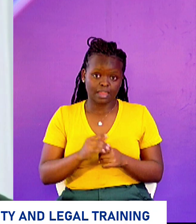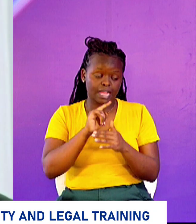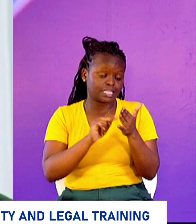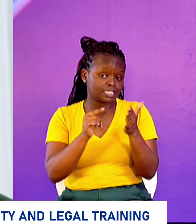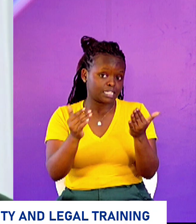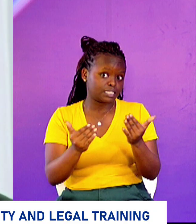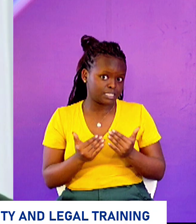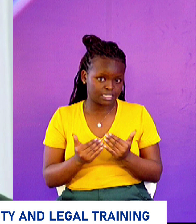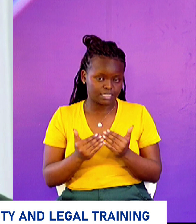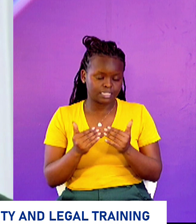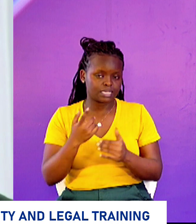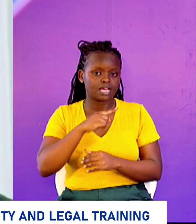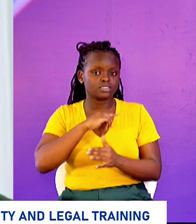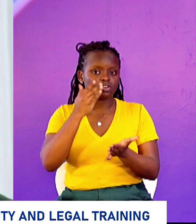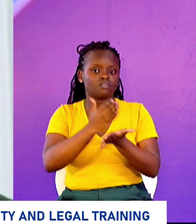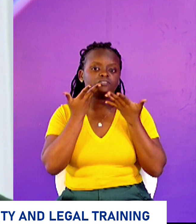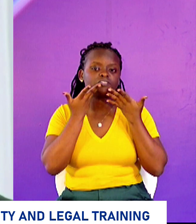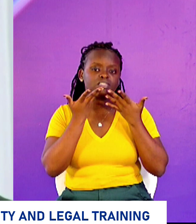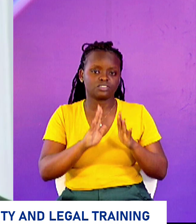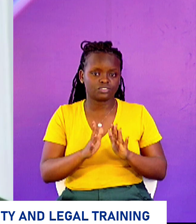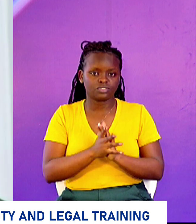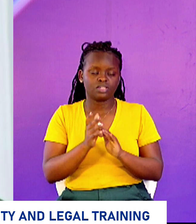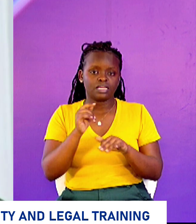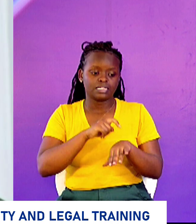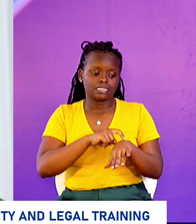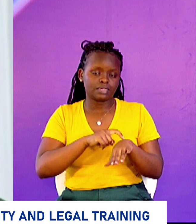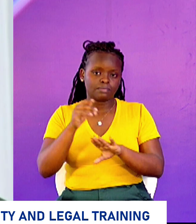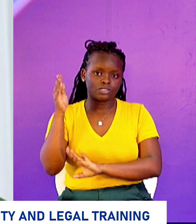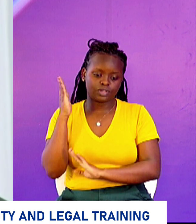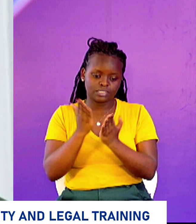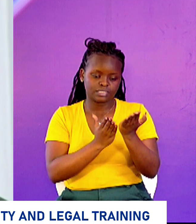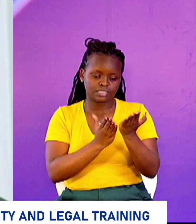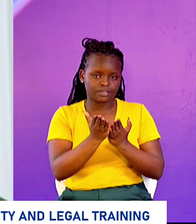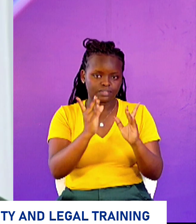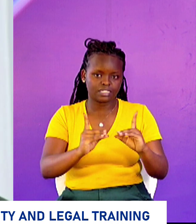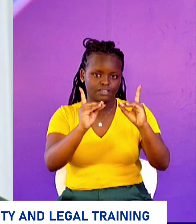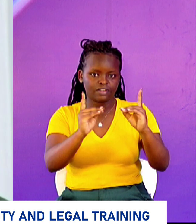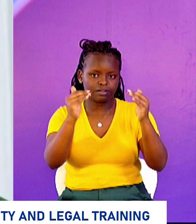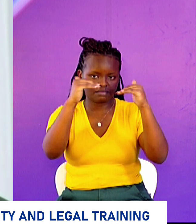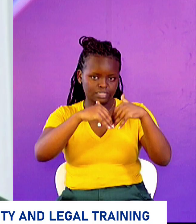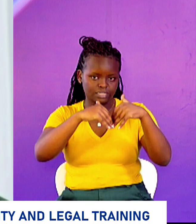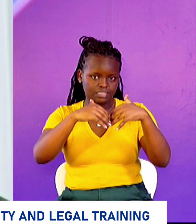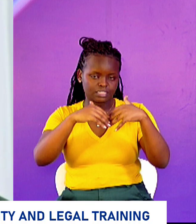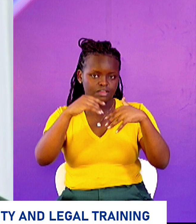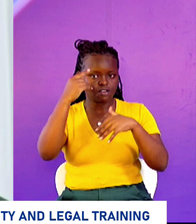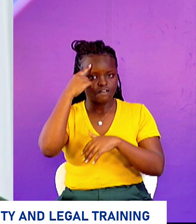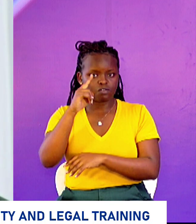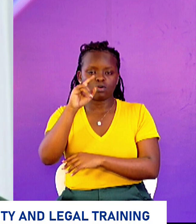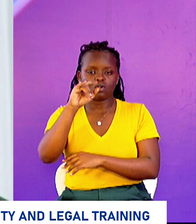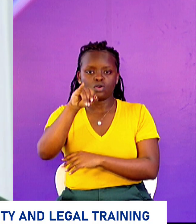need that we have confirmed during our security and service delivery forums dubbed Jukwaa la